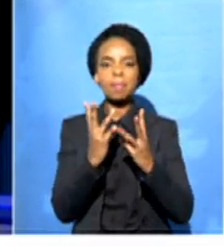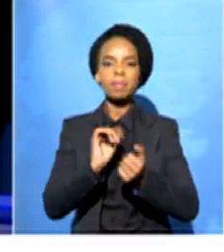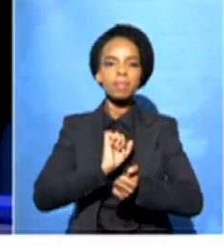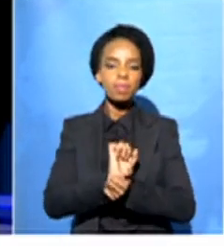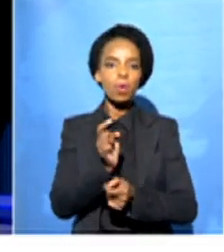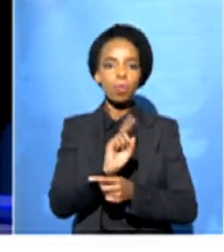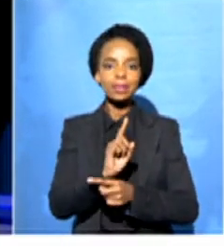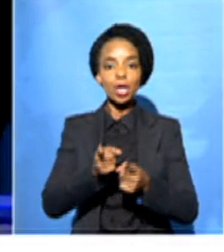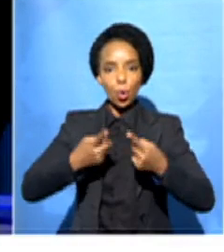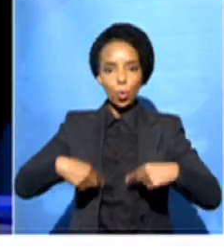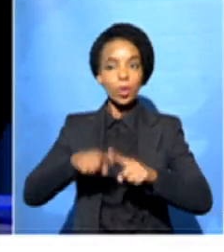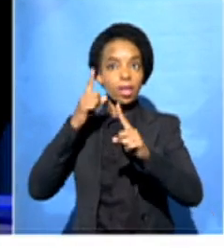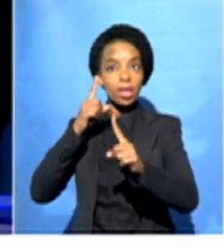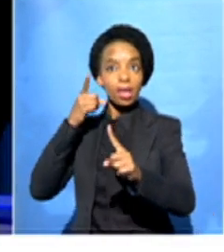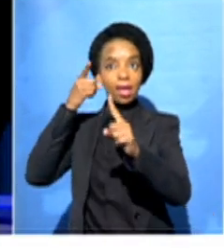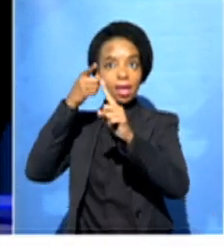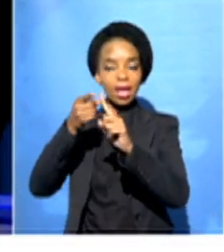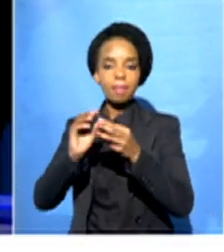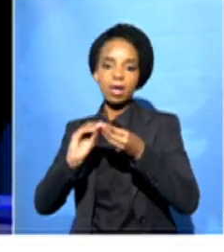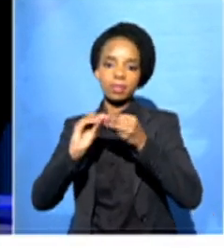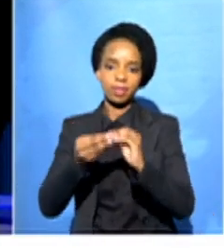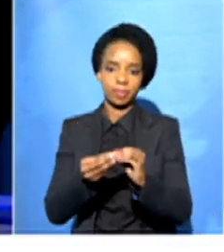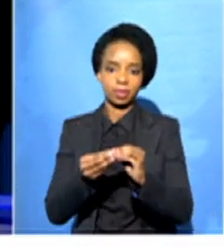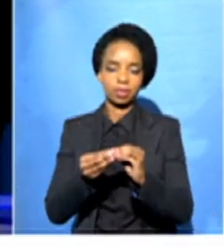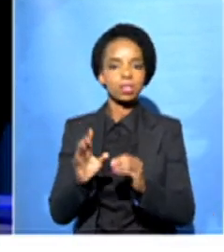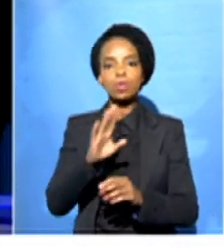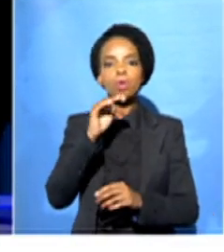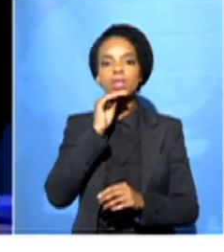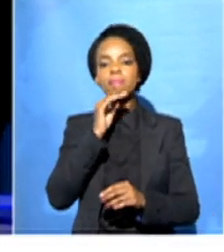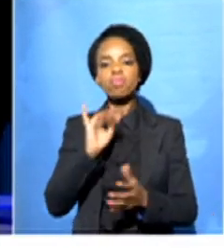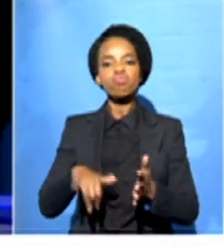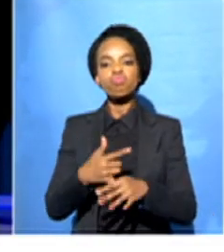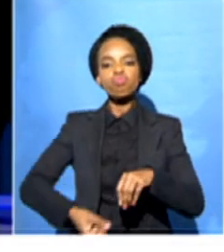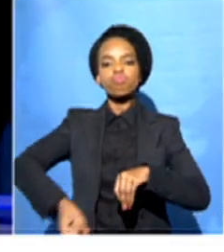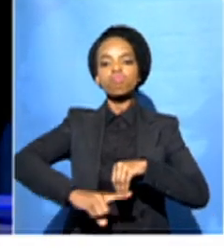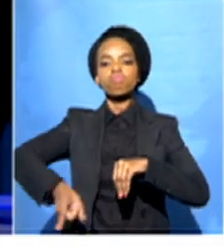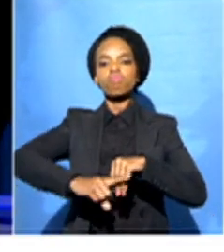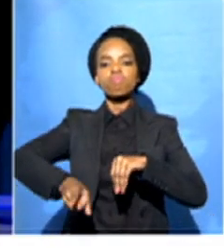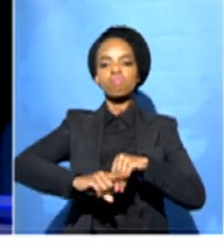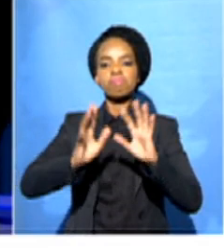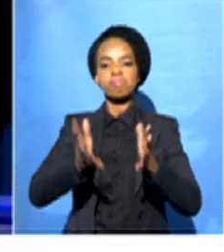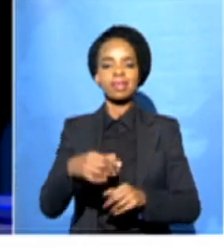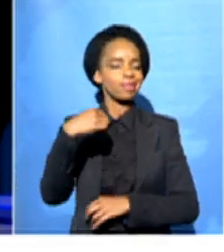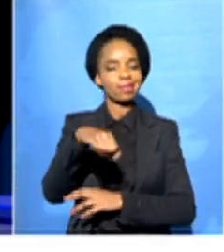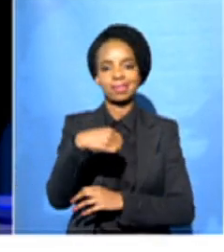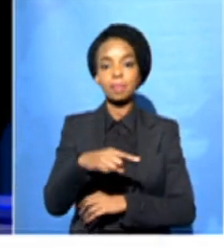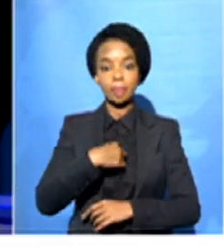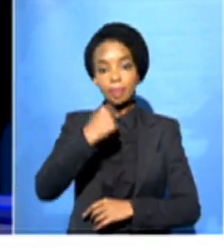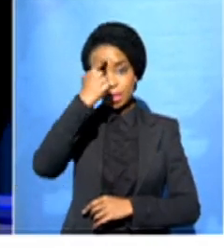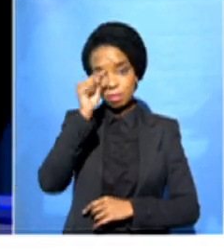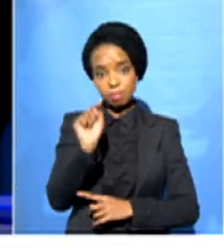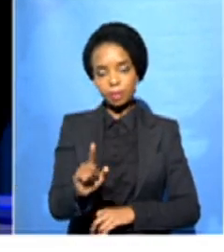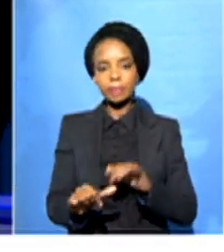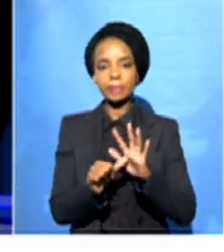not mere meaningless punishment that you are suffering. And I think it's an important thing